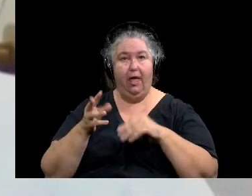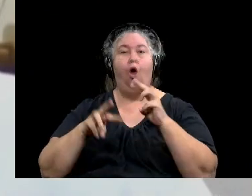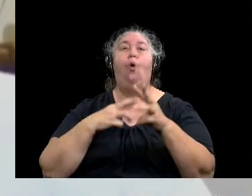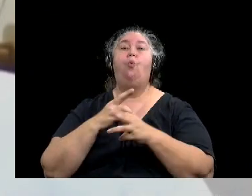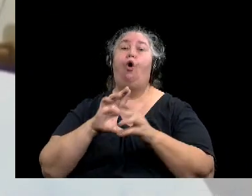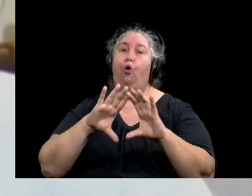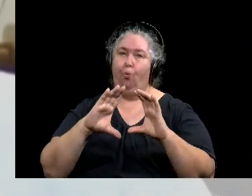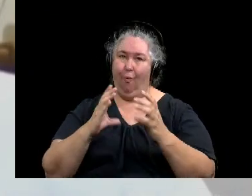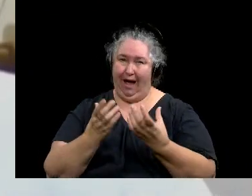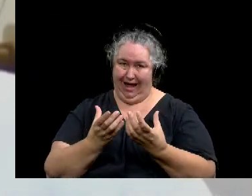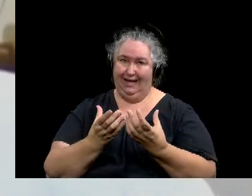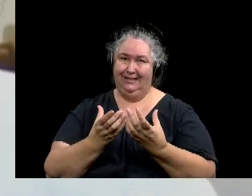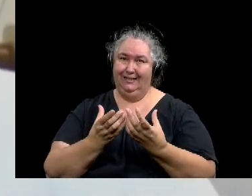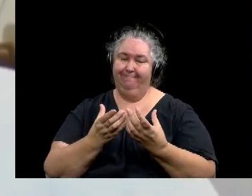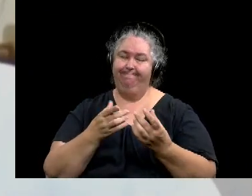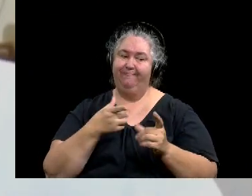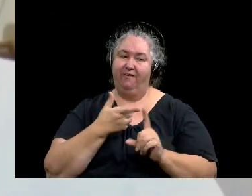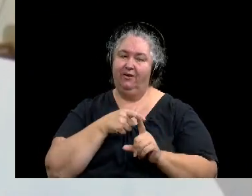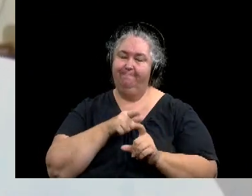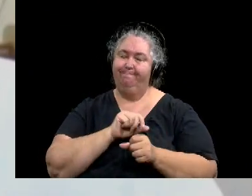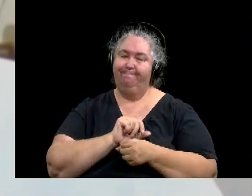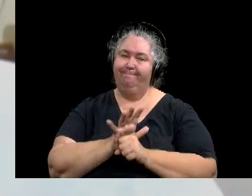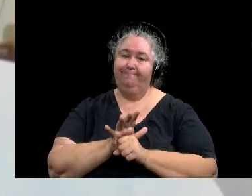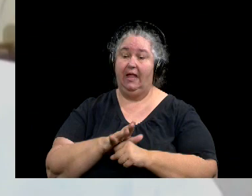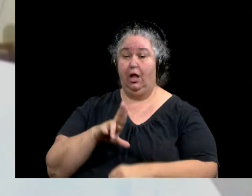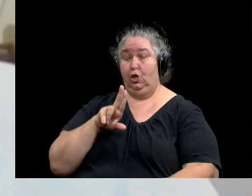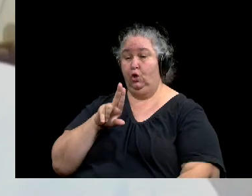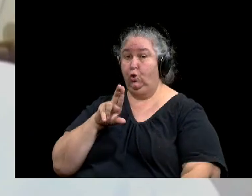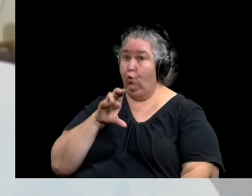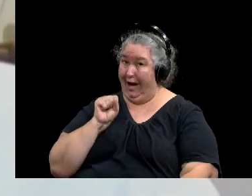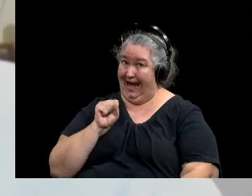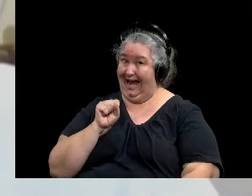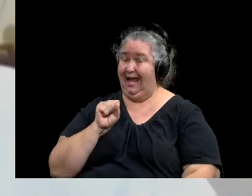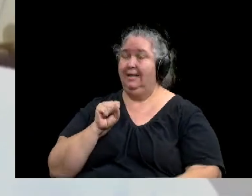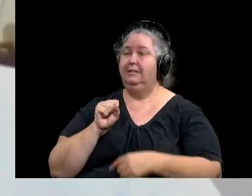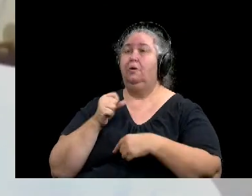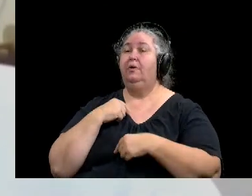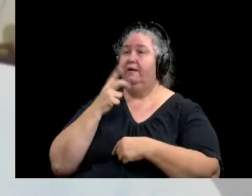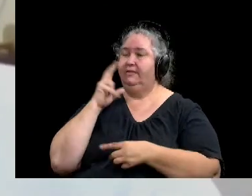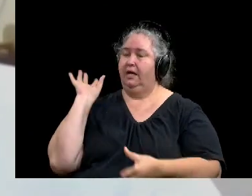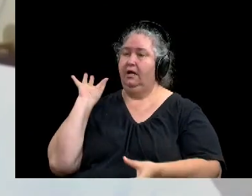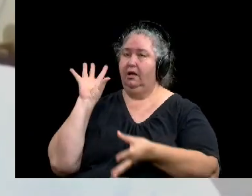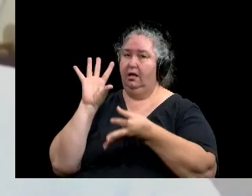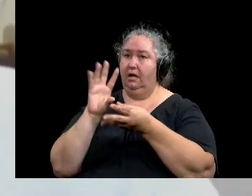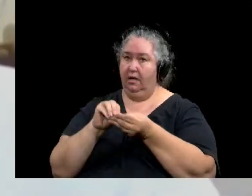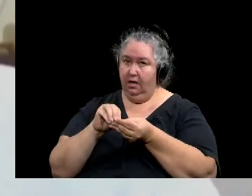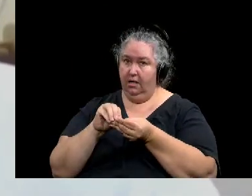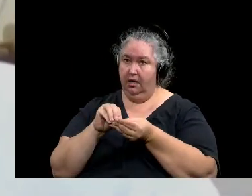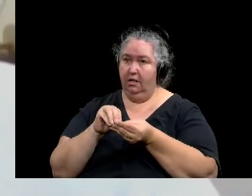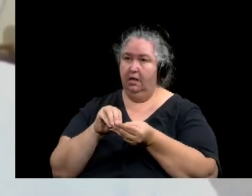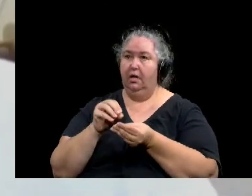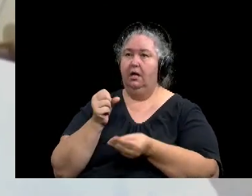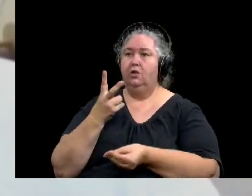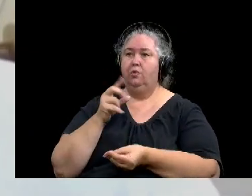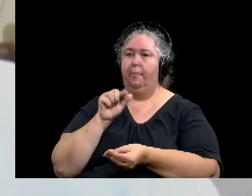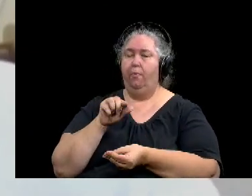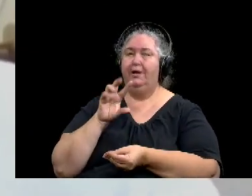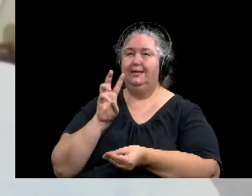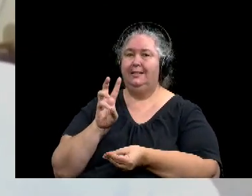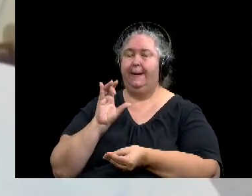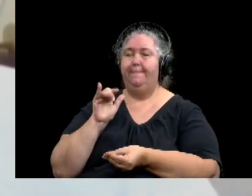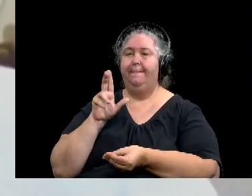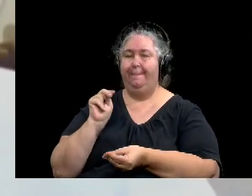this virus. In the United States, we've seen a cumulative total of 12.6